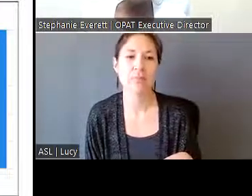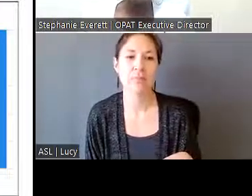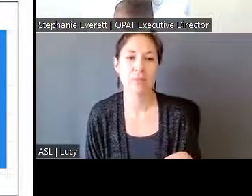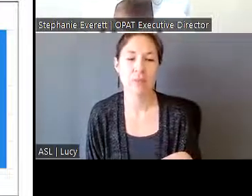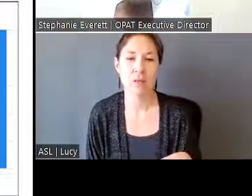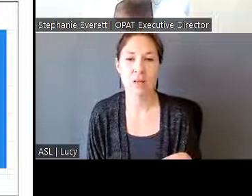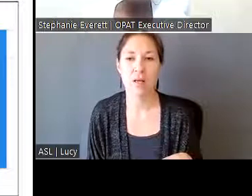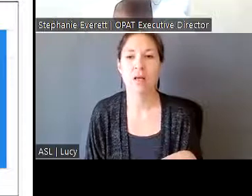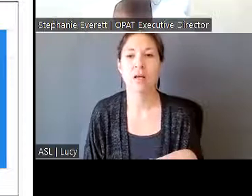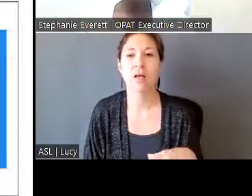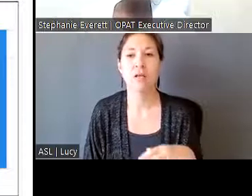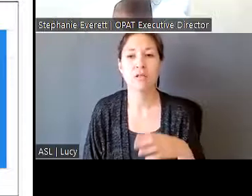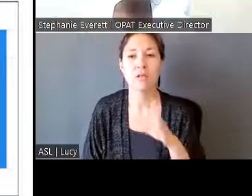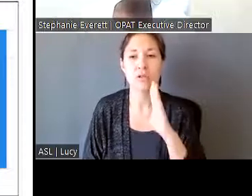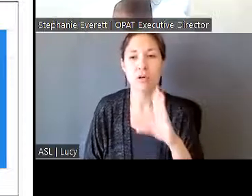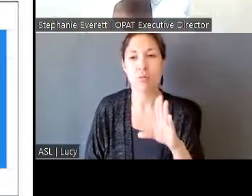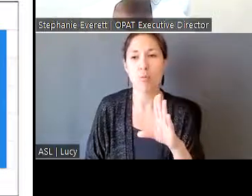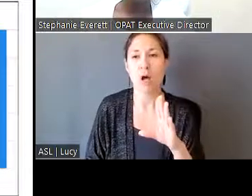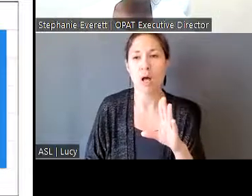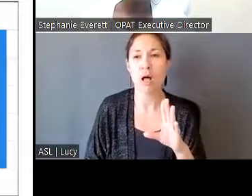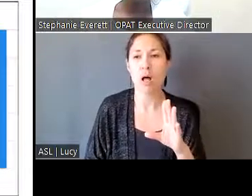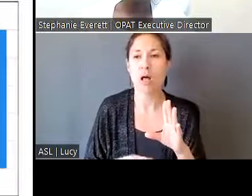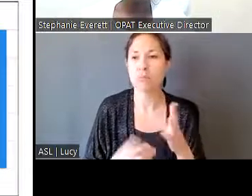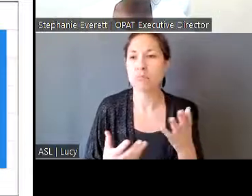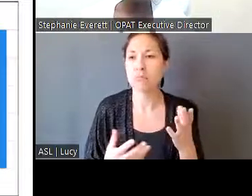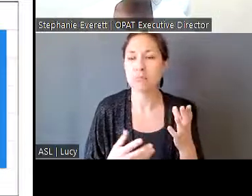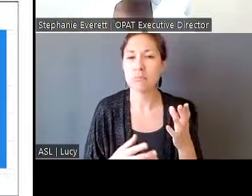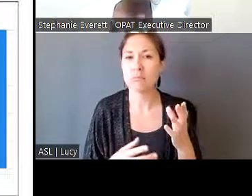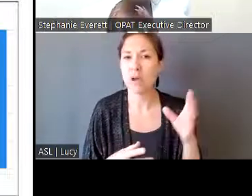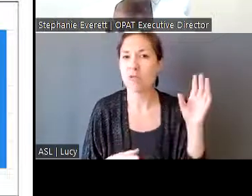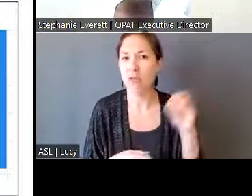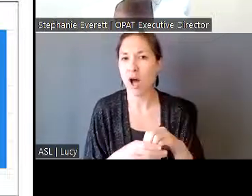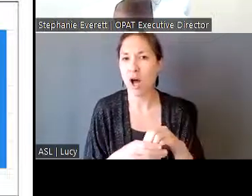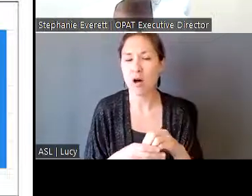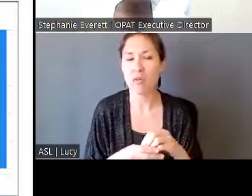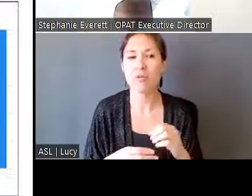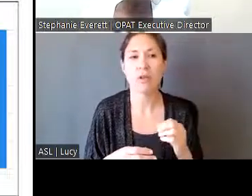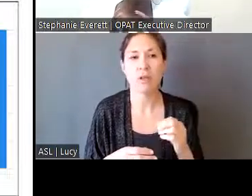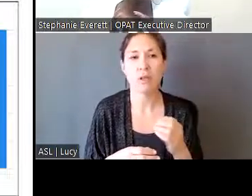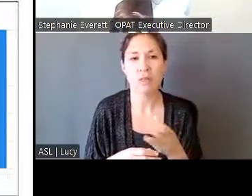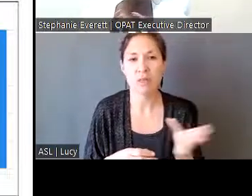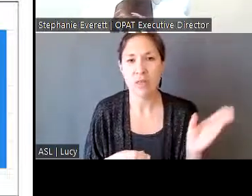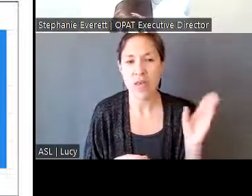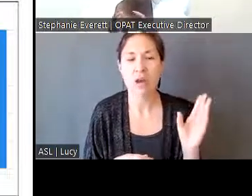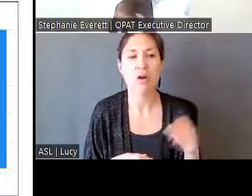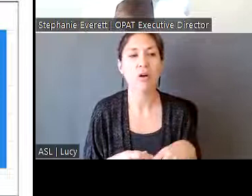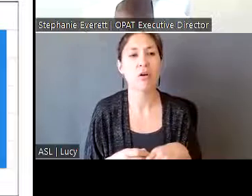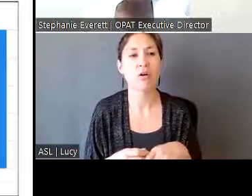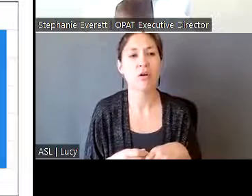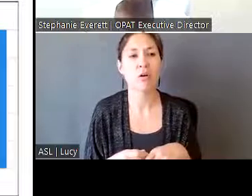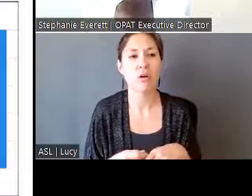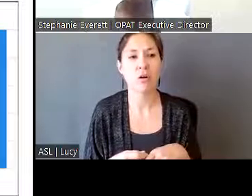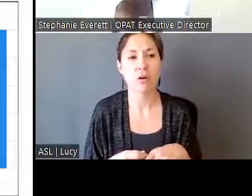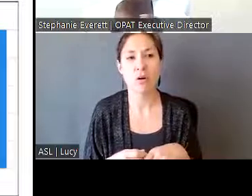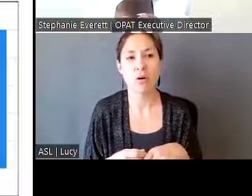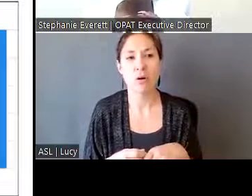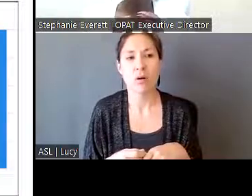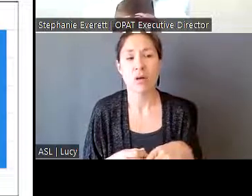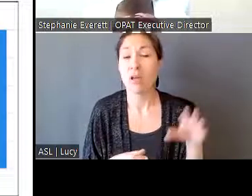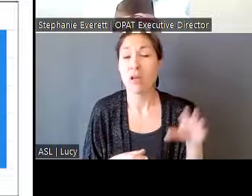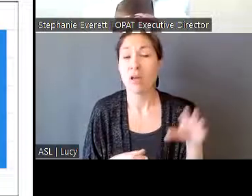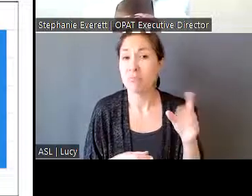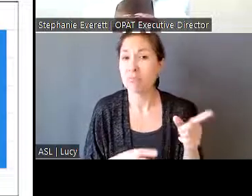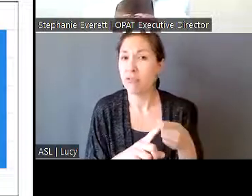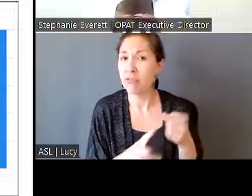the beginning to the end. And I'm excited to have them here. I'm excited that they are members of our community,